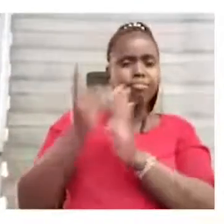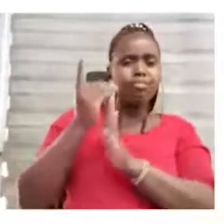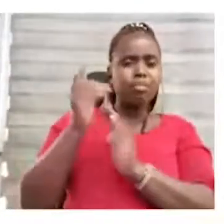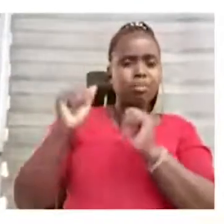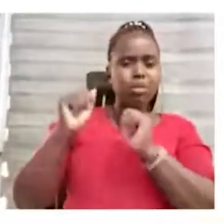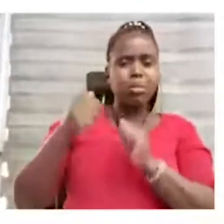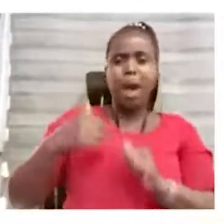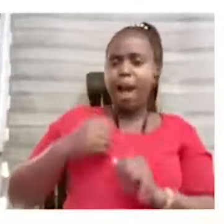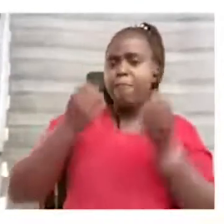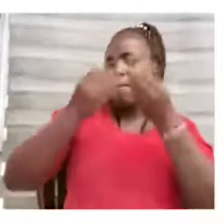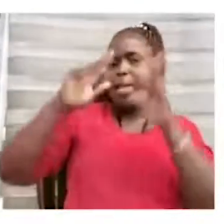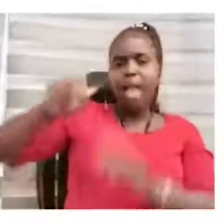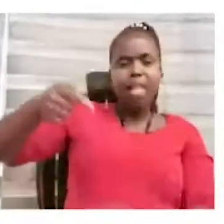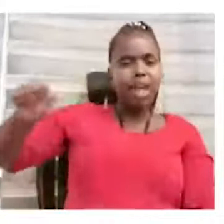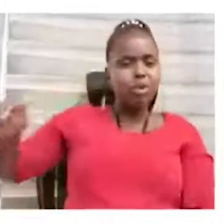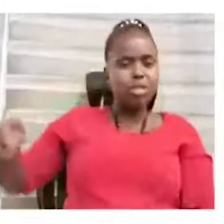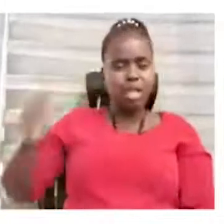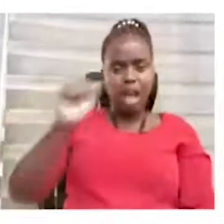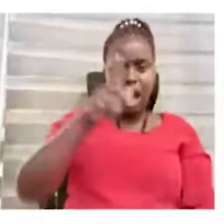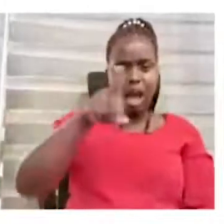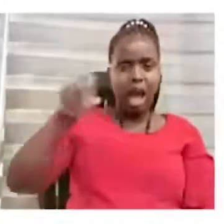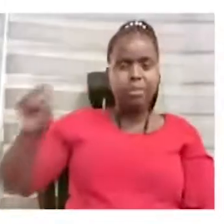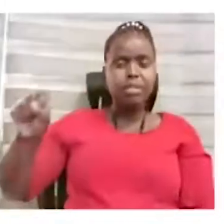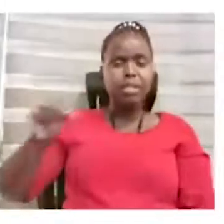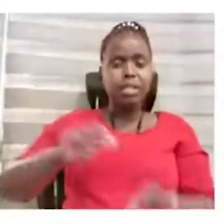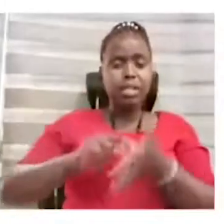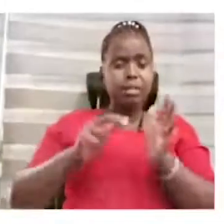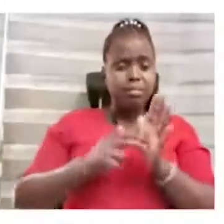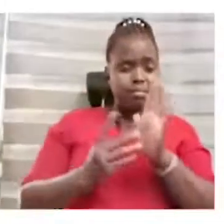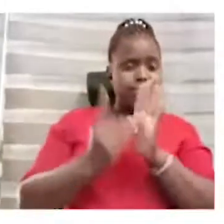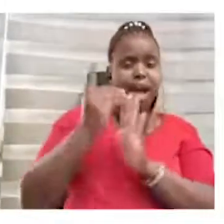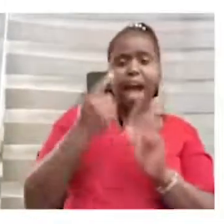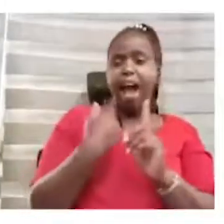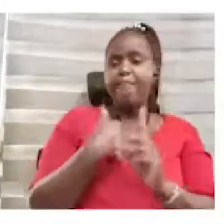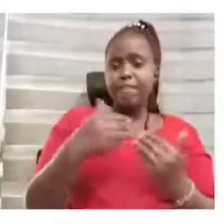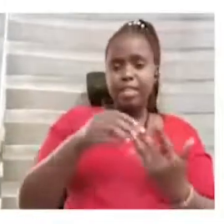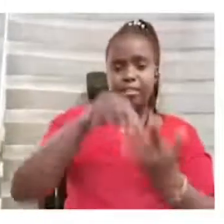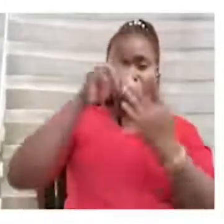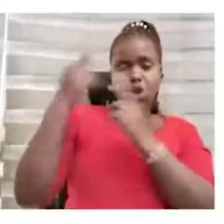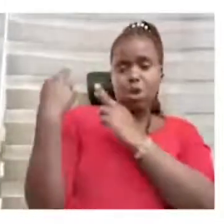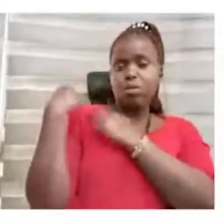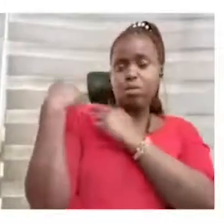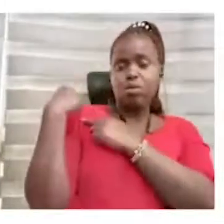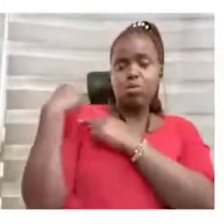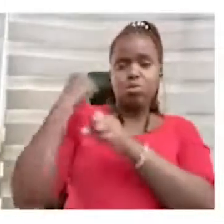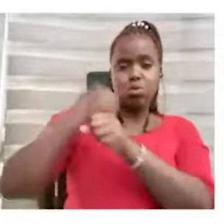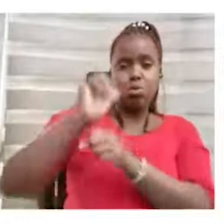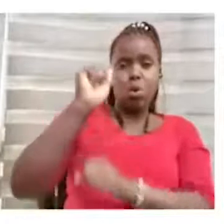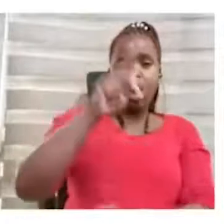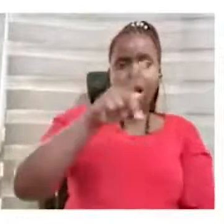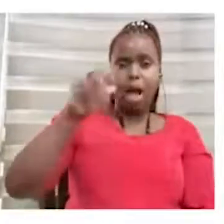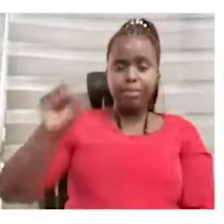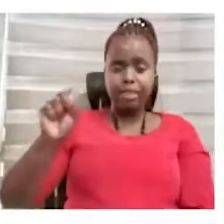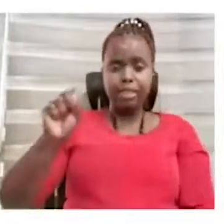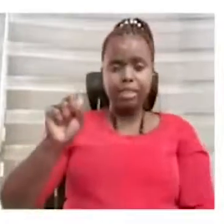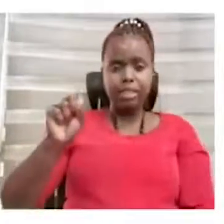apps, developers also have a special responsibility to make sure they build their apps in a way that are compatible with